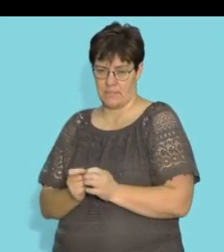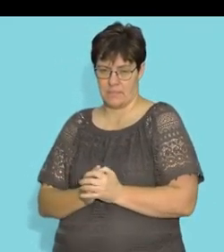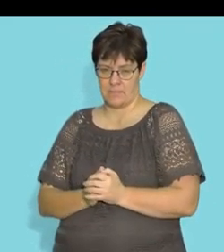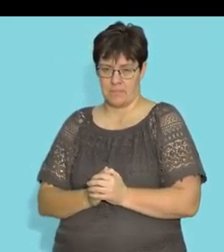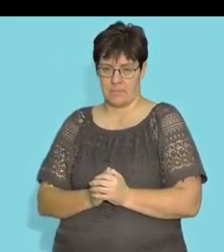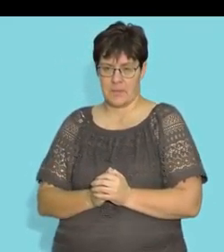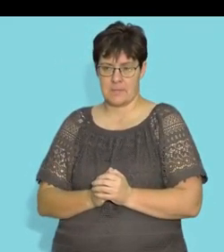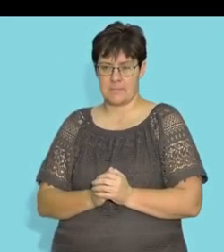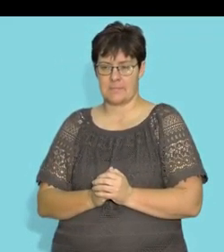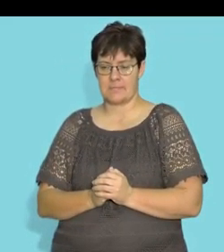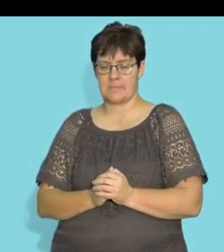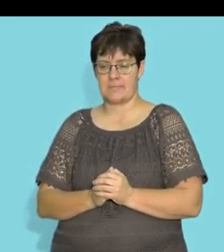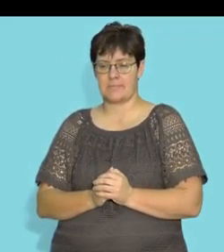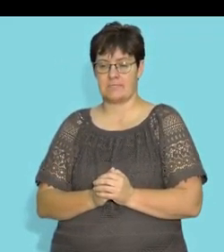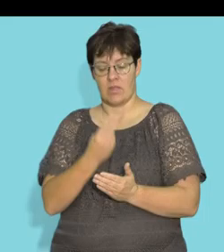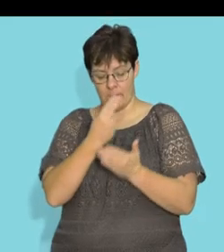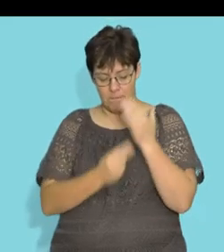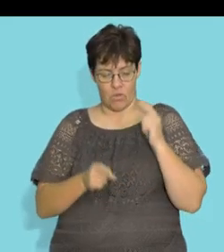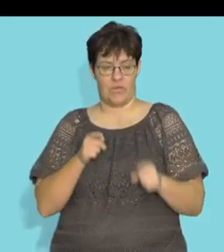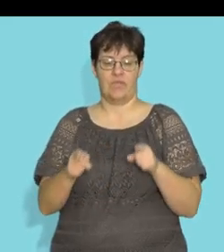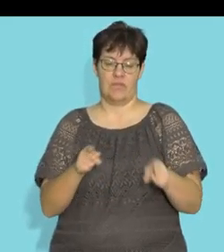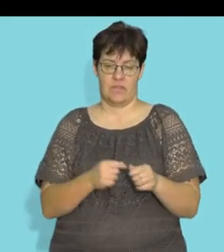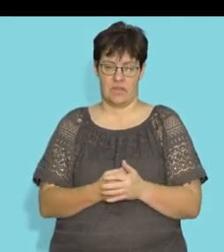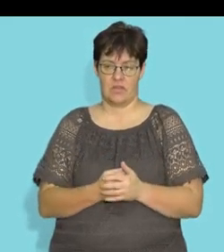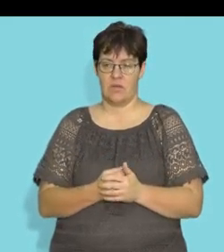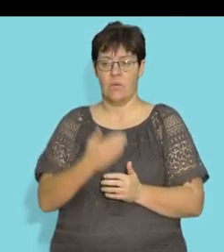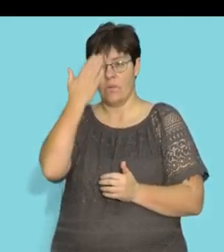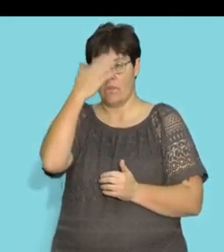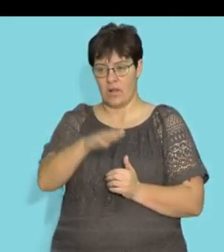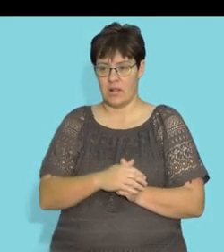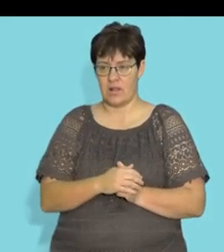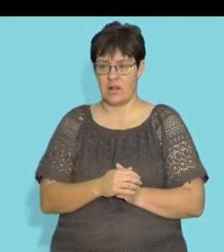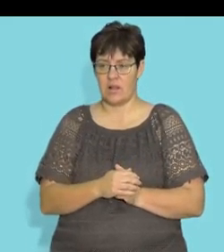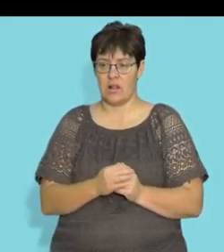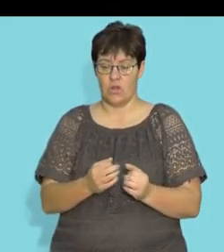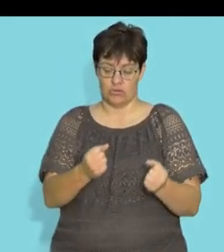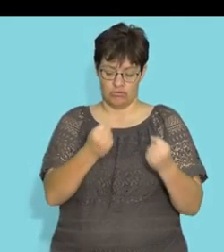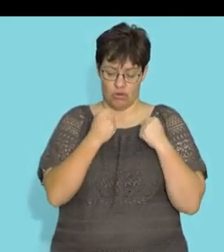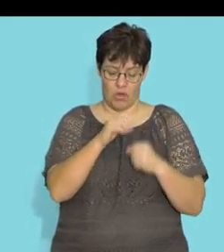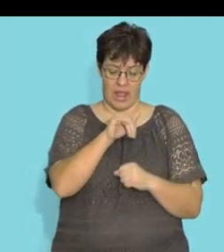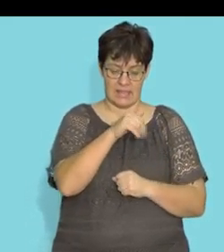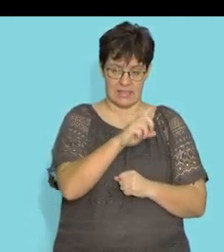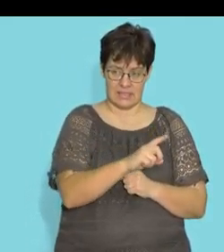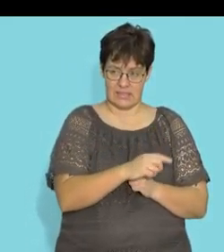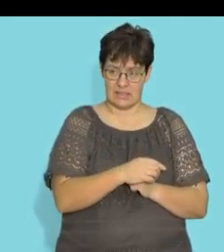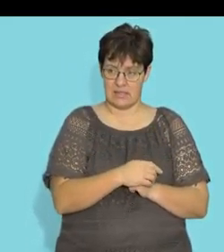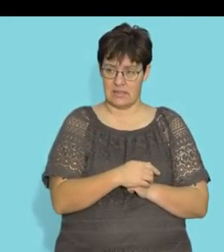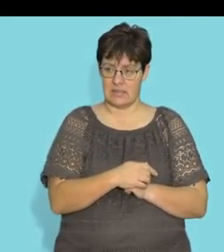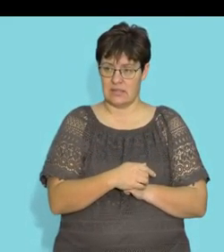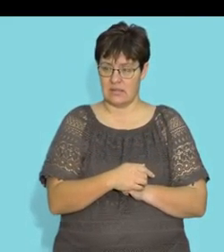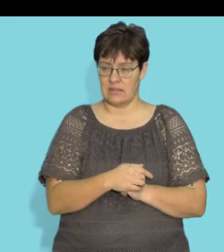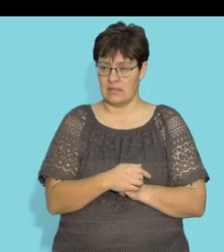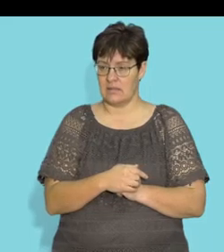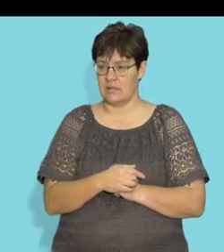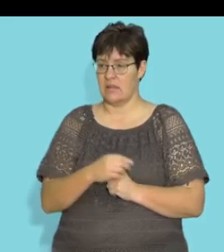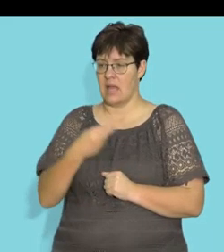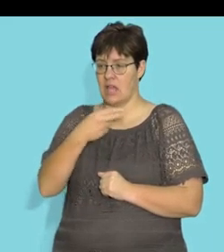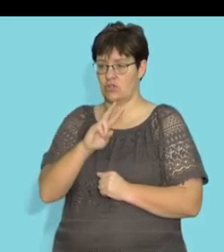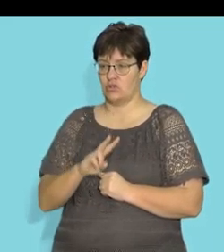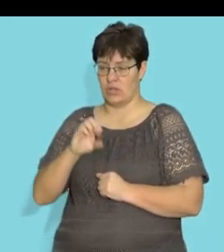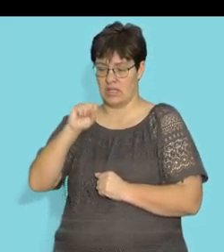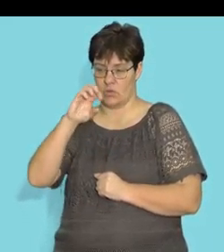that actually reacted with each other. So the salt was formed by a strong acid. The salt